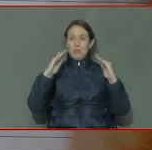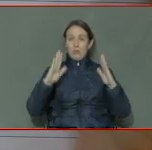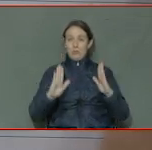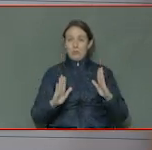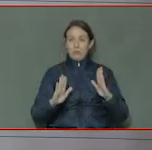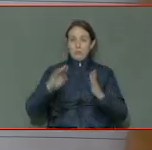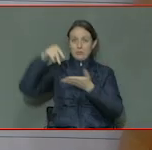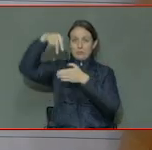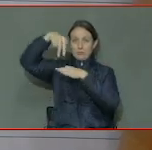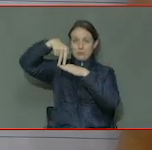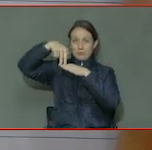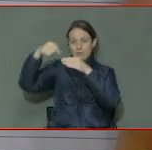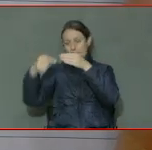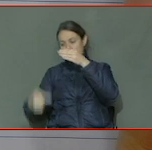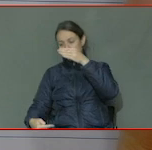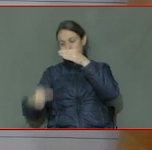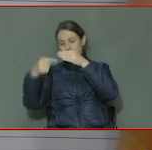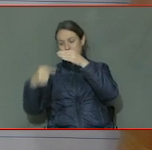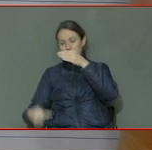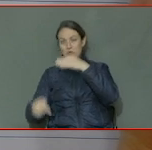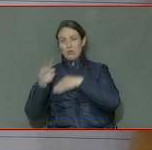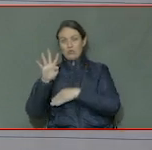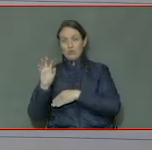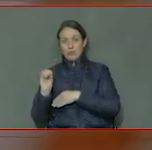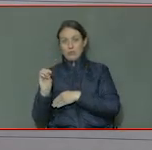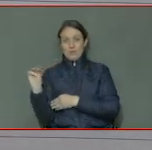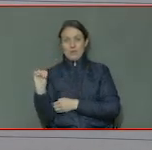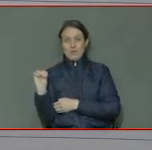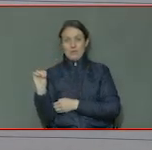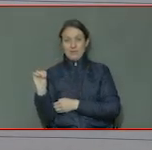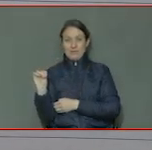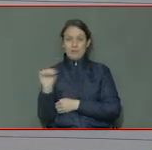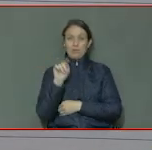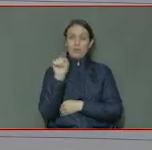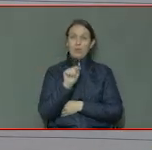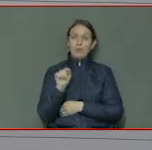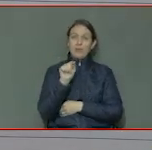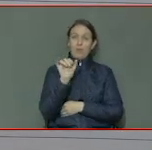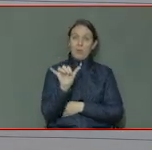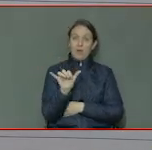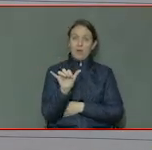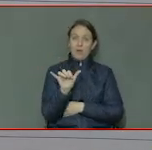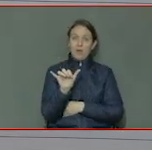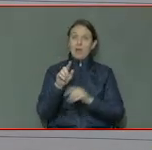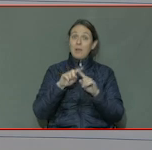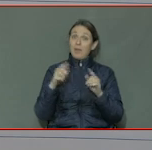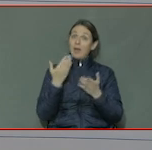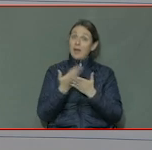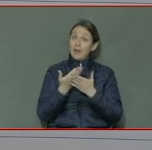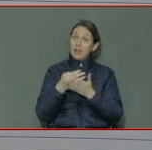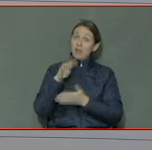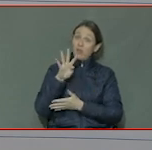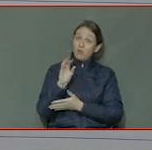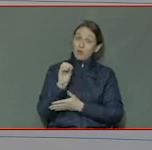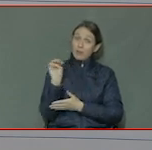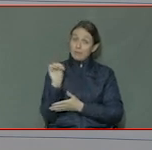tall building. So that means delta Y can be 40 meters. But please remember, it can be 40 meters